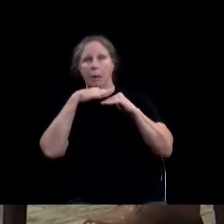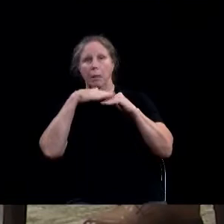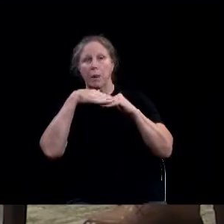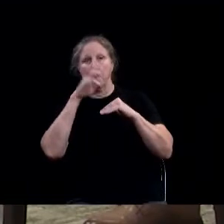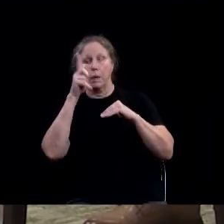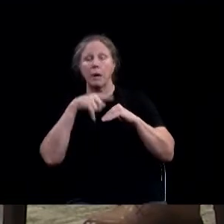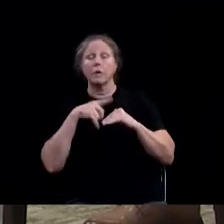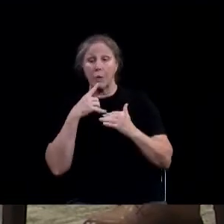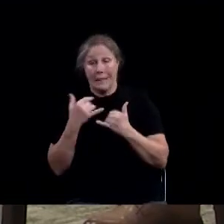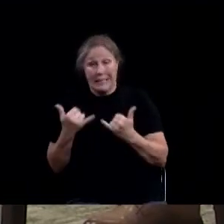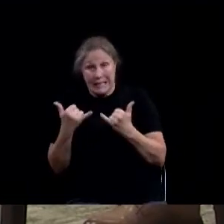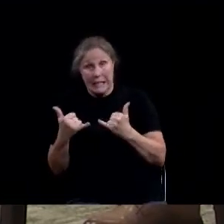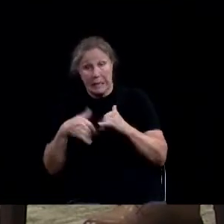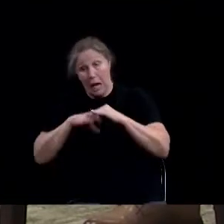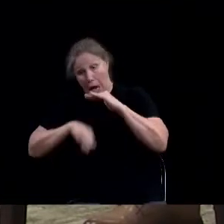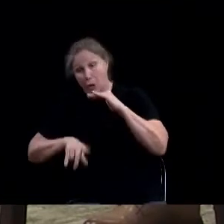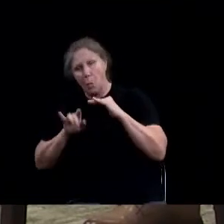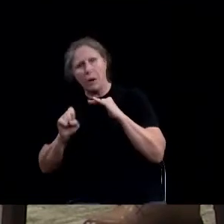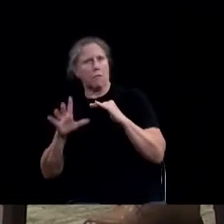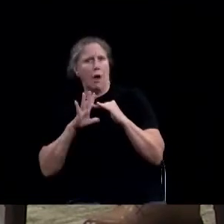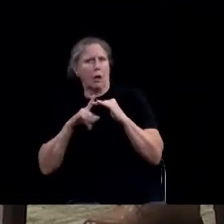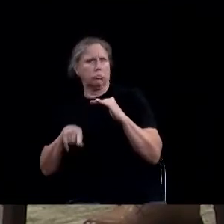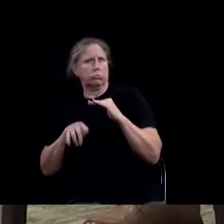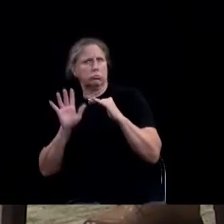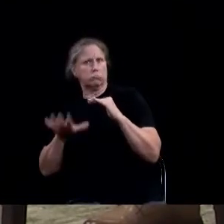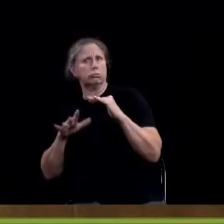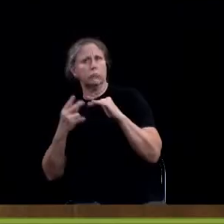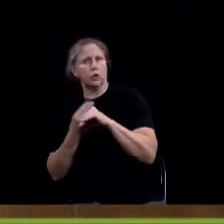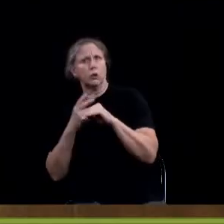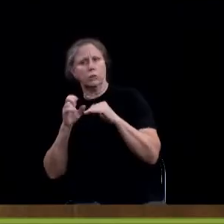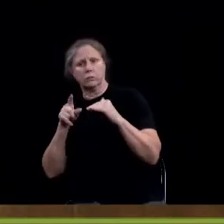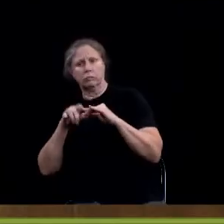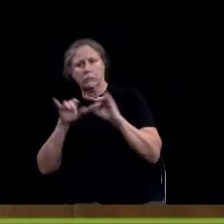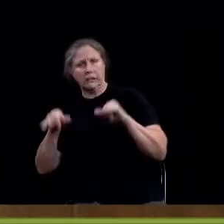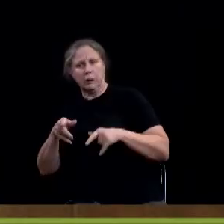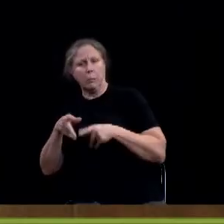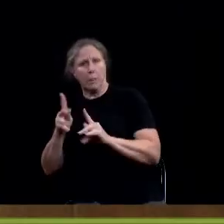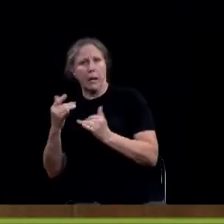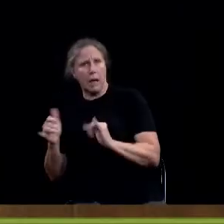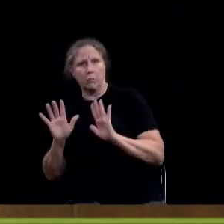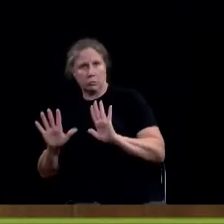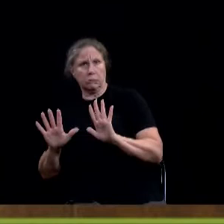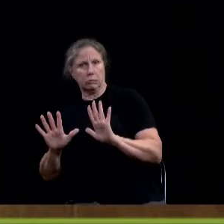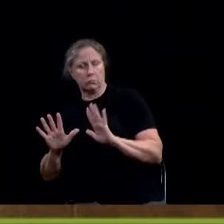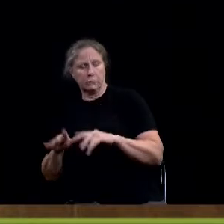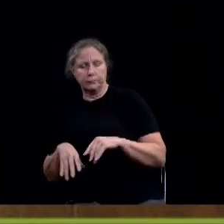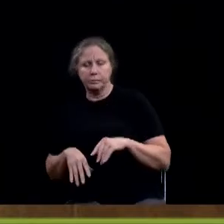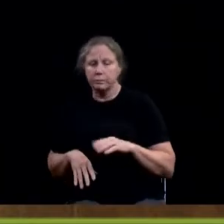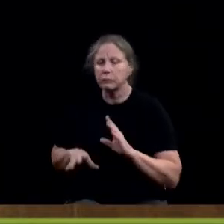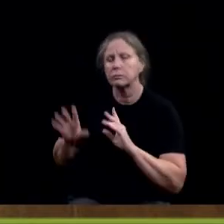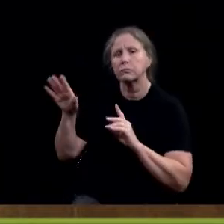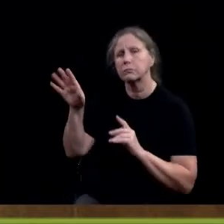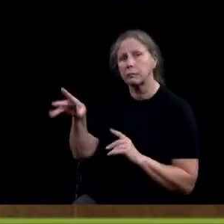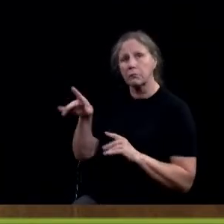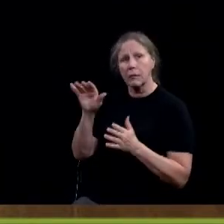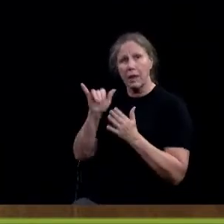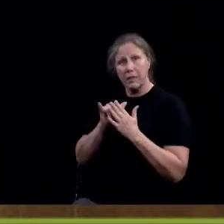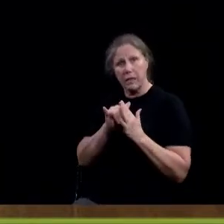use the system that's allowed now. Is that pursuant to the added language there